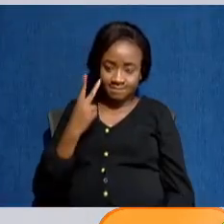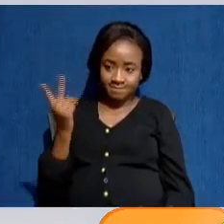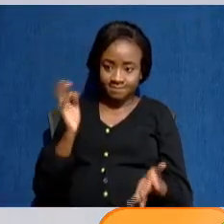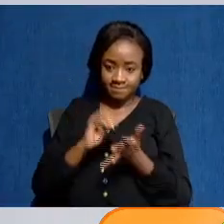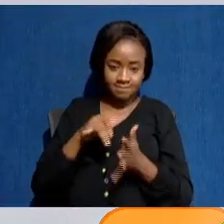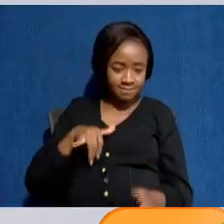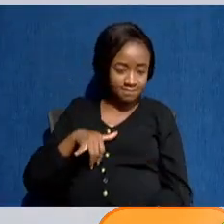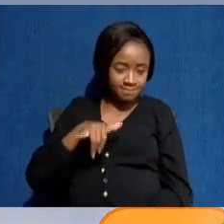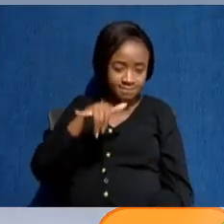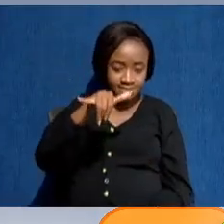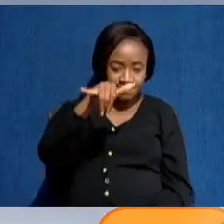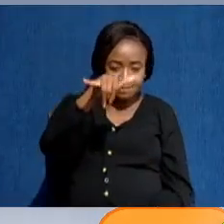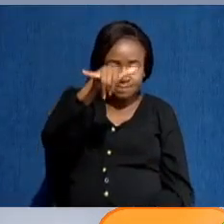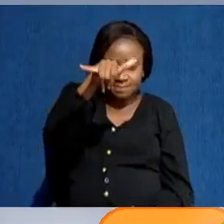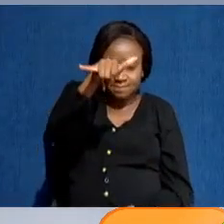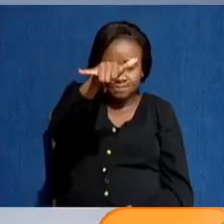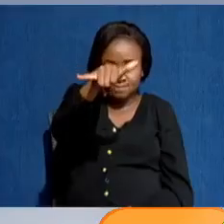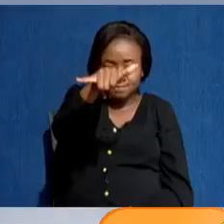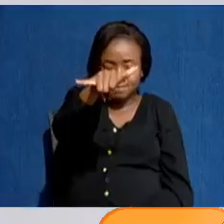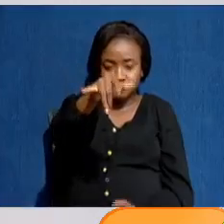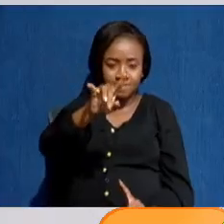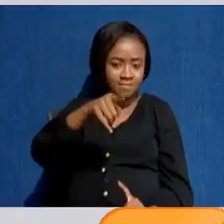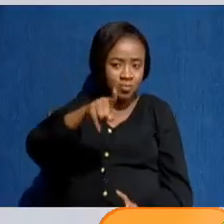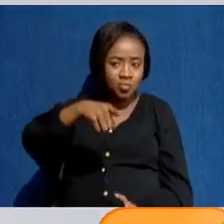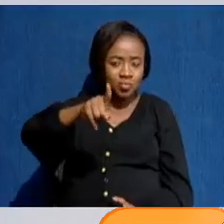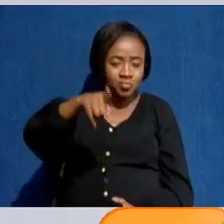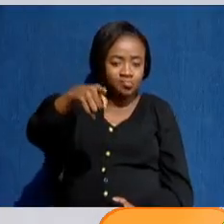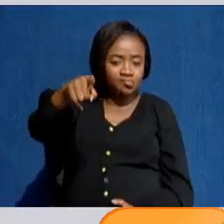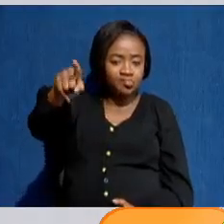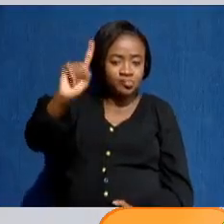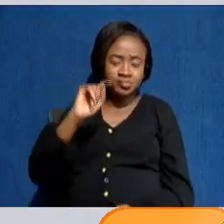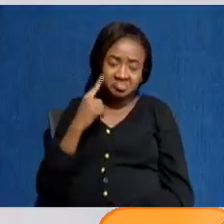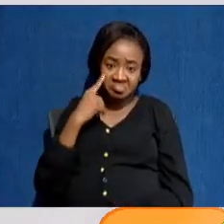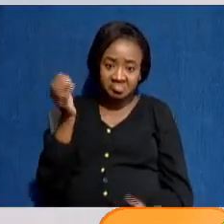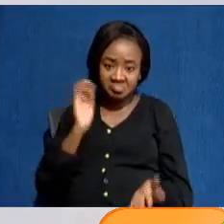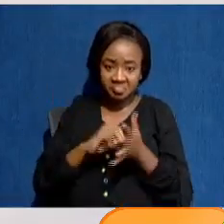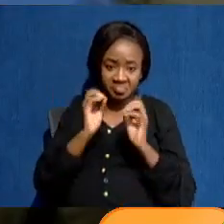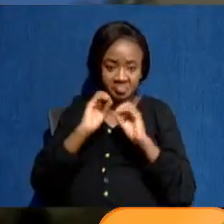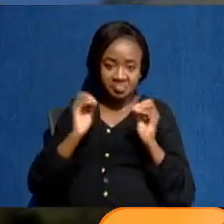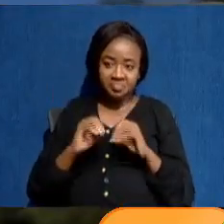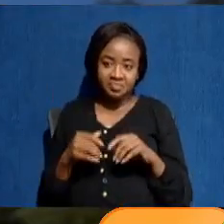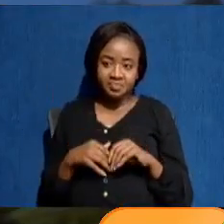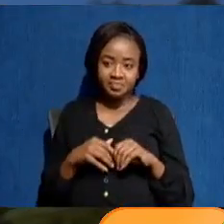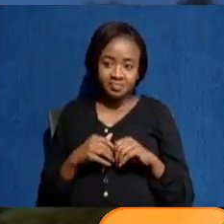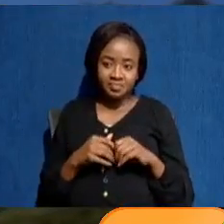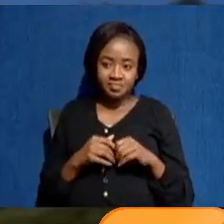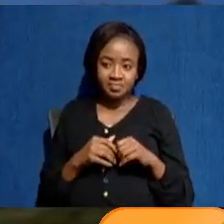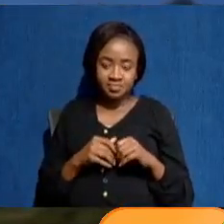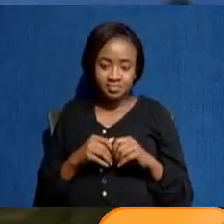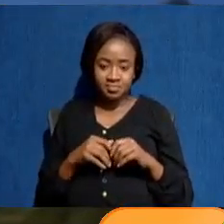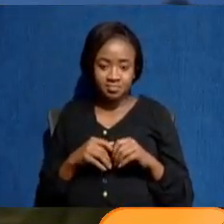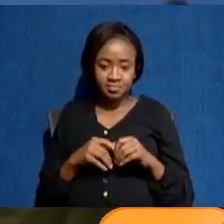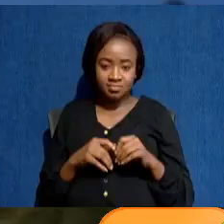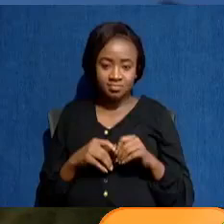through the air like a mini aircraft. In seconds, it's out of sight and into action.